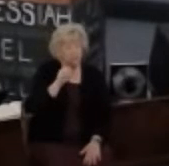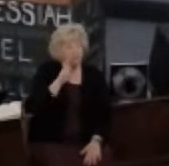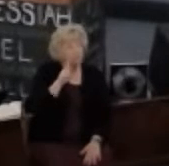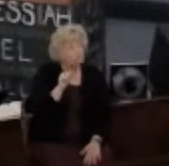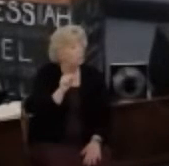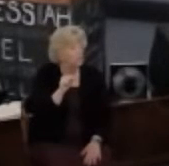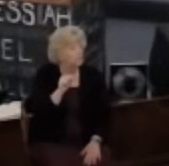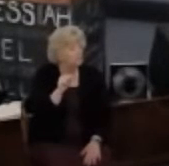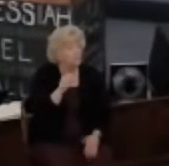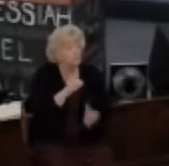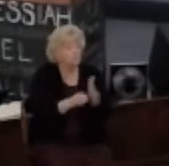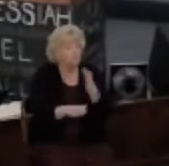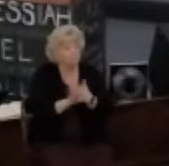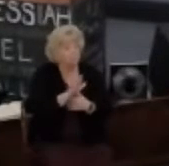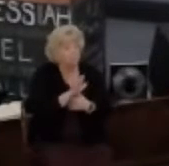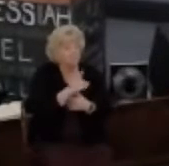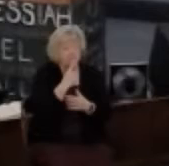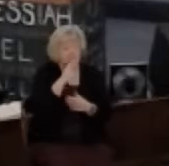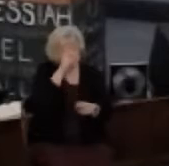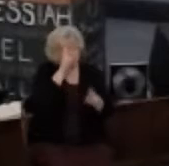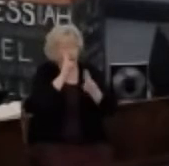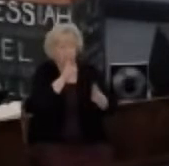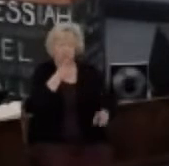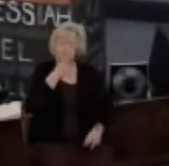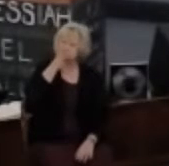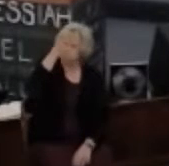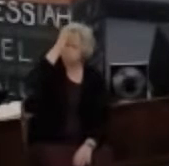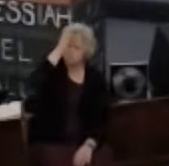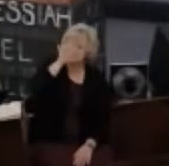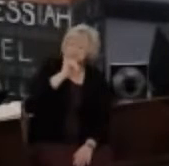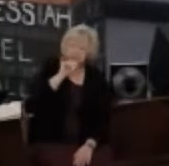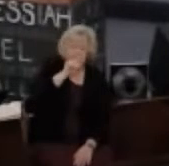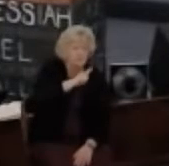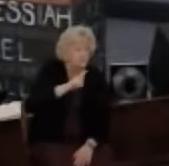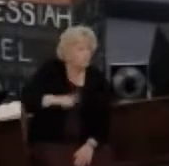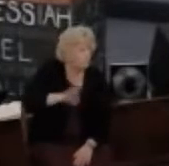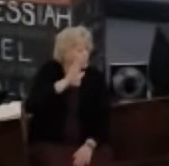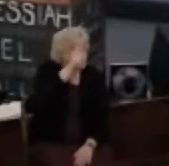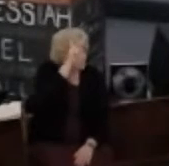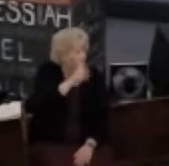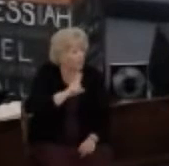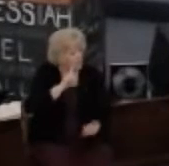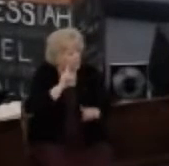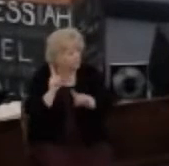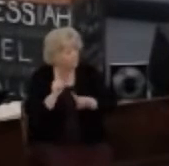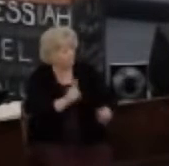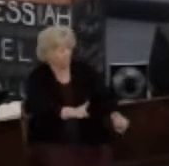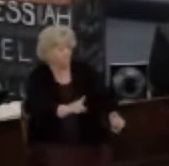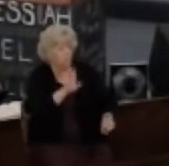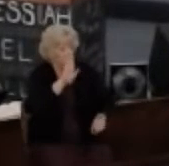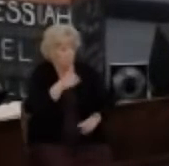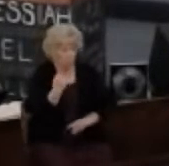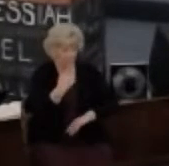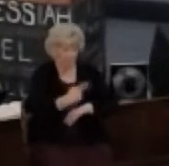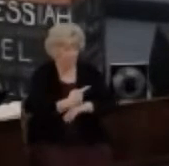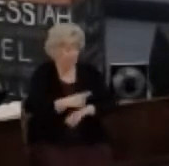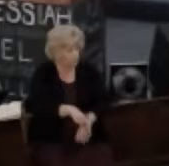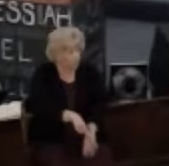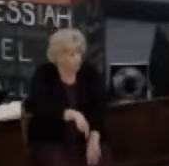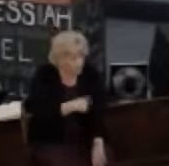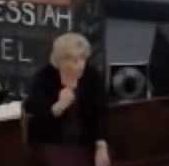chapter 5, verse 16 says, honor your father and your mother as the Lord your God has commanded you, that your days may be